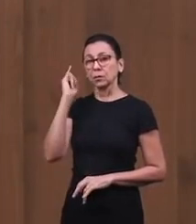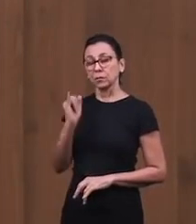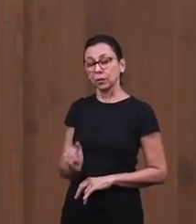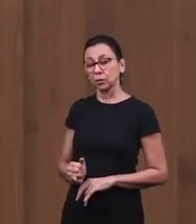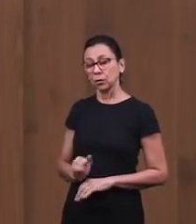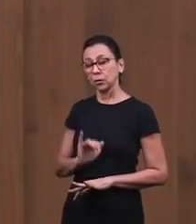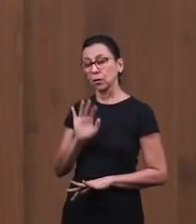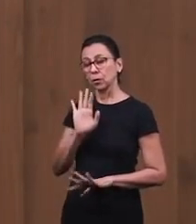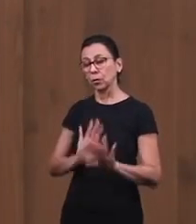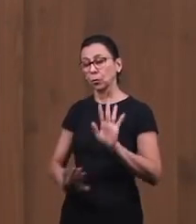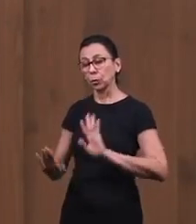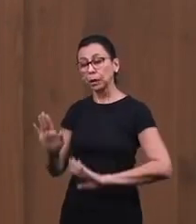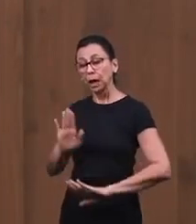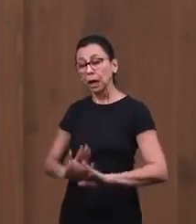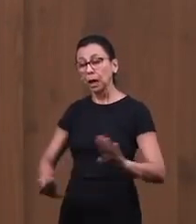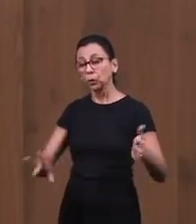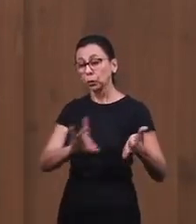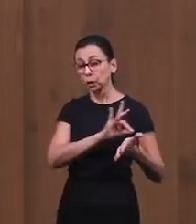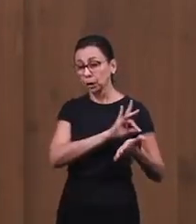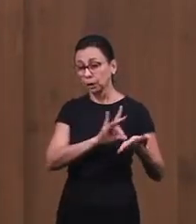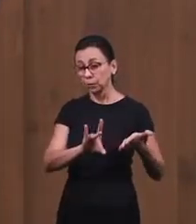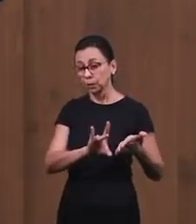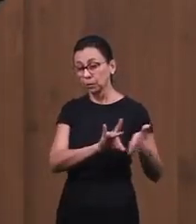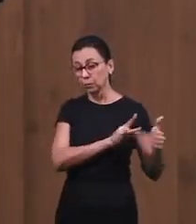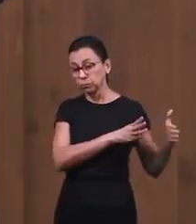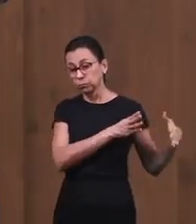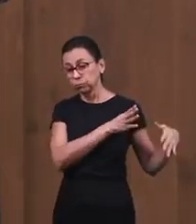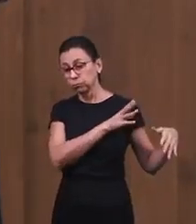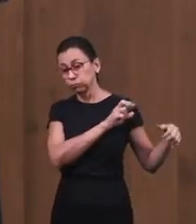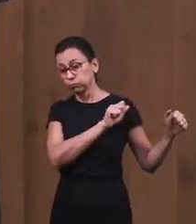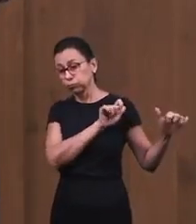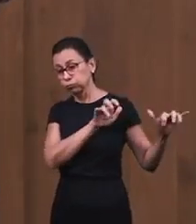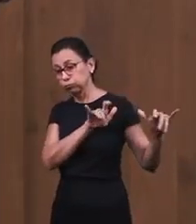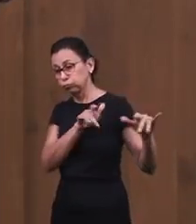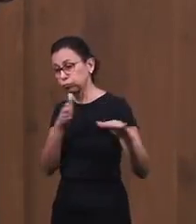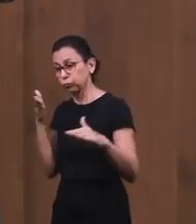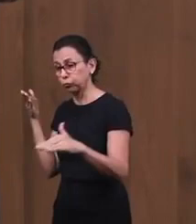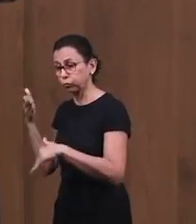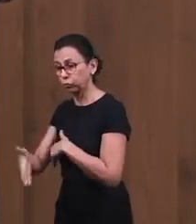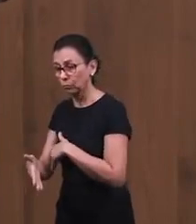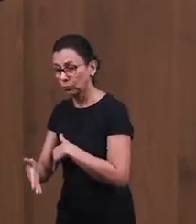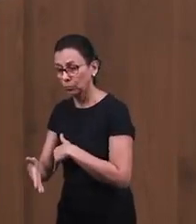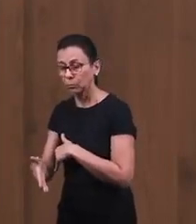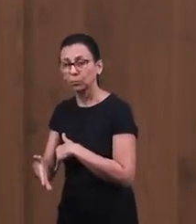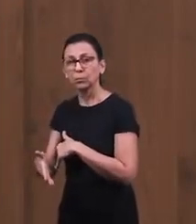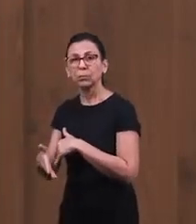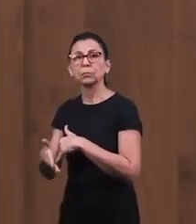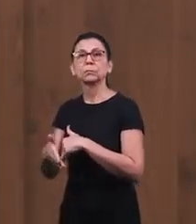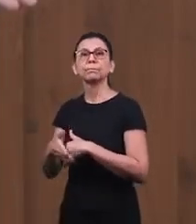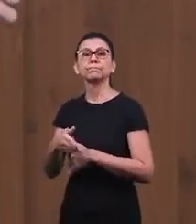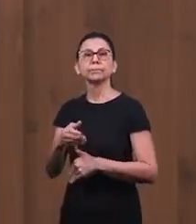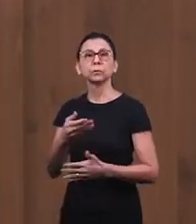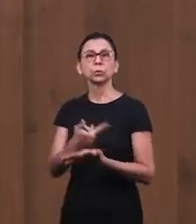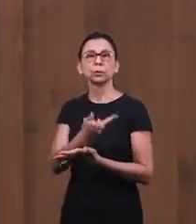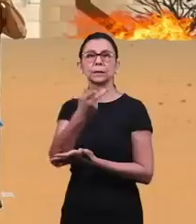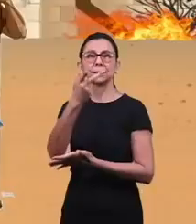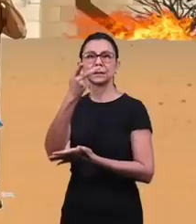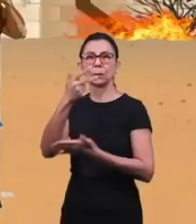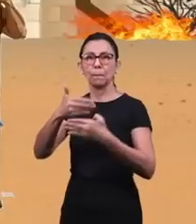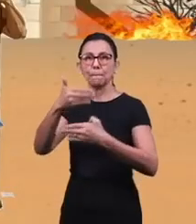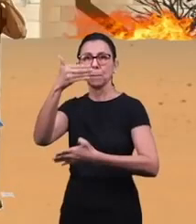in Jerusalem. And the Lord said, and it was fulfilled. The enemy took over Jerusalem, destroyed the